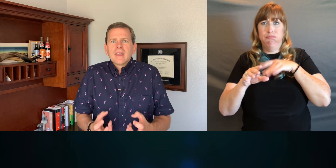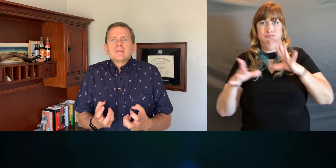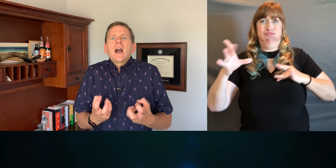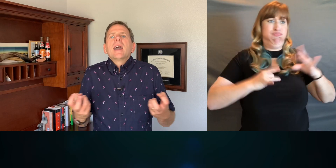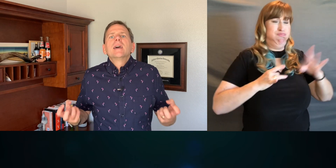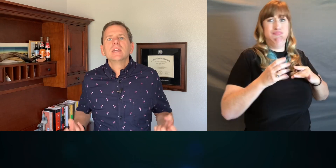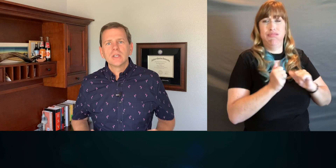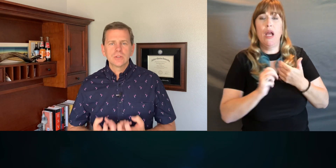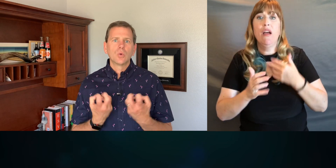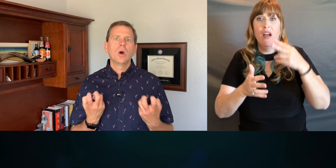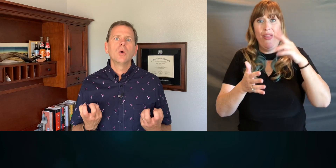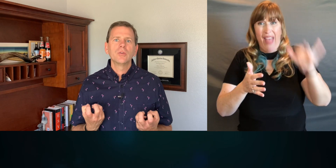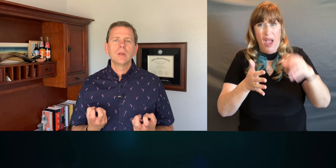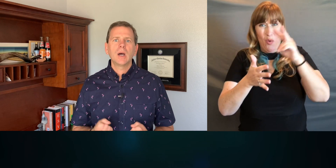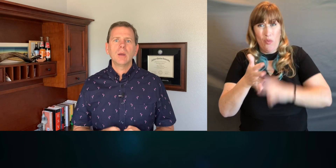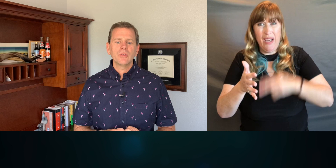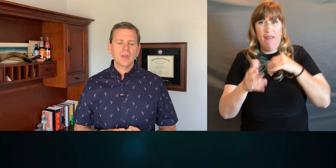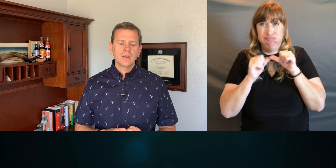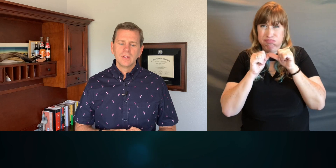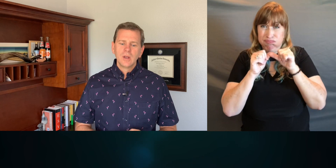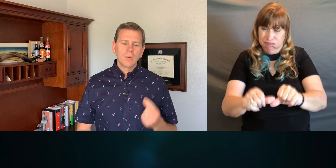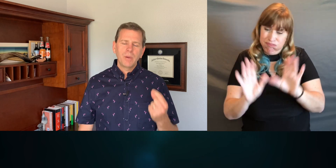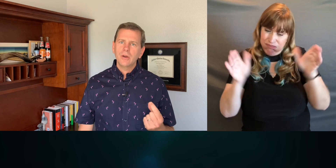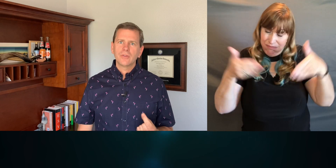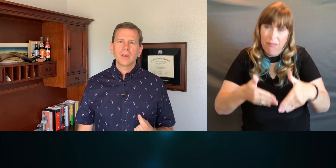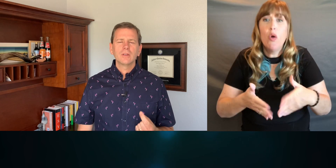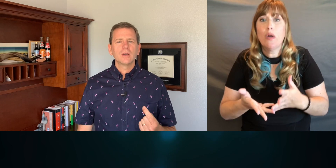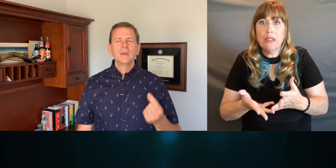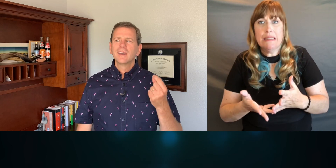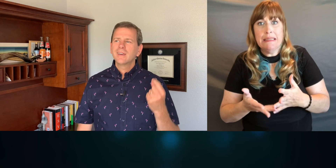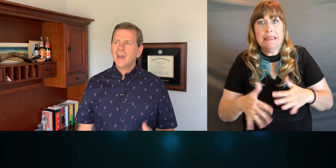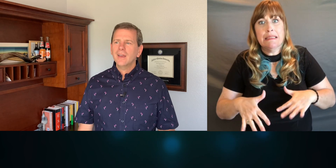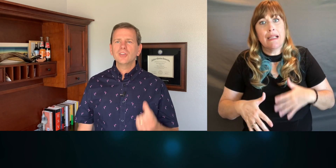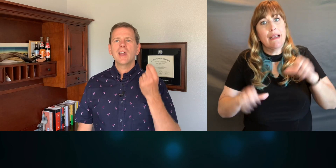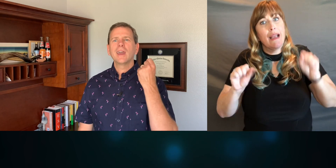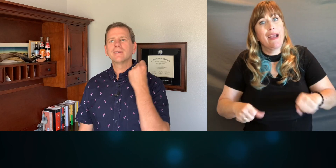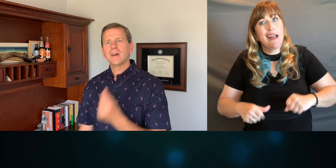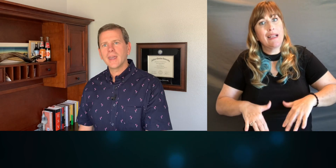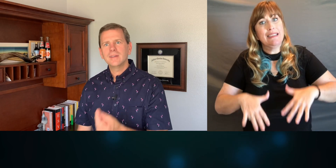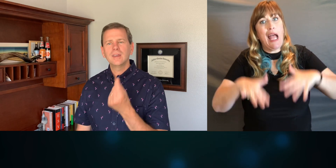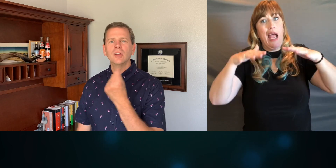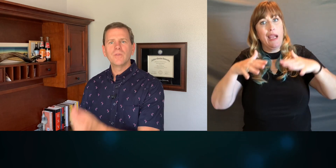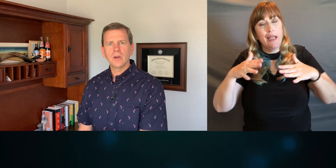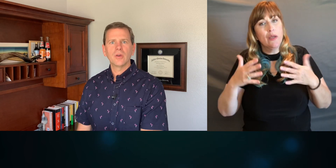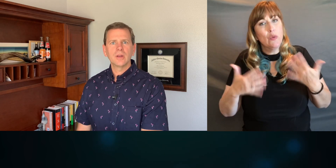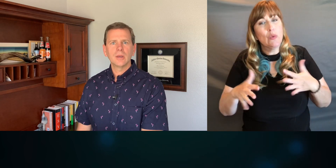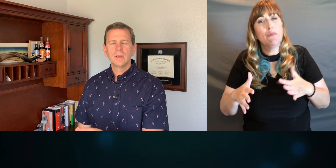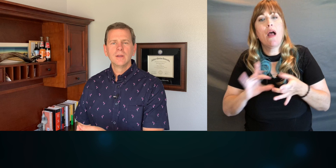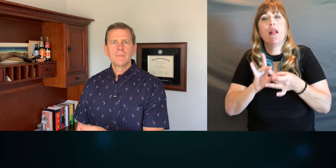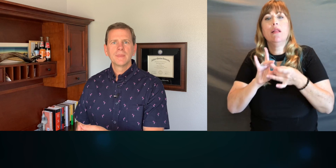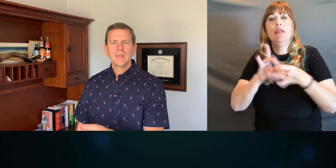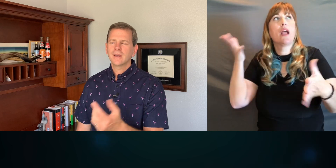and the anxiety just grows. And the Bible says, or Peter says, look, cast your anxiety and your fears on